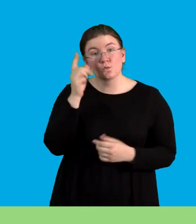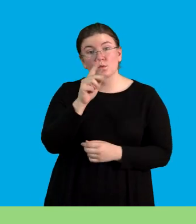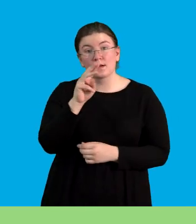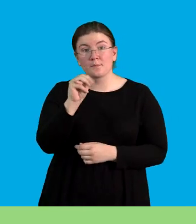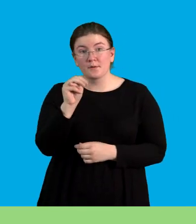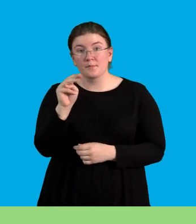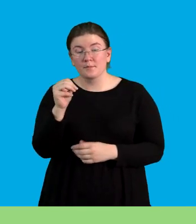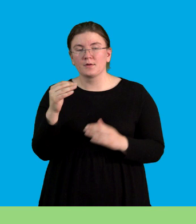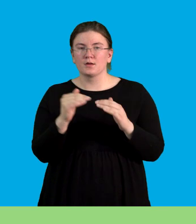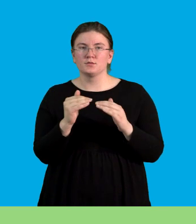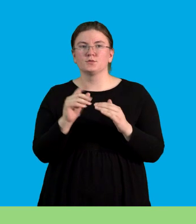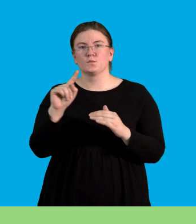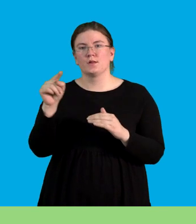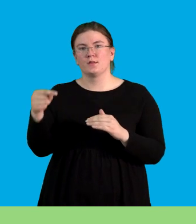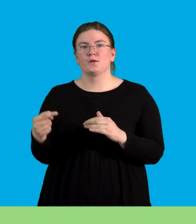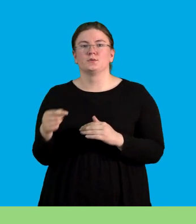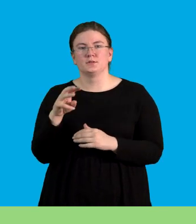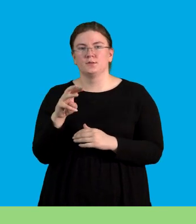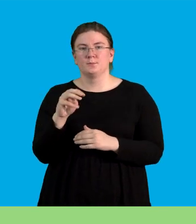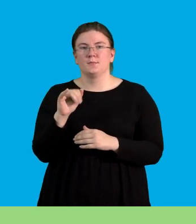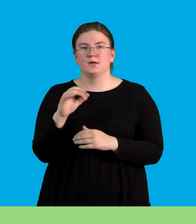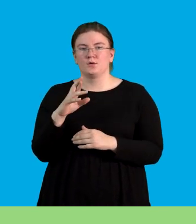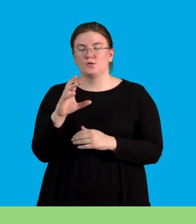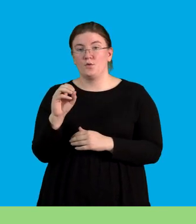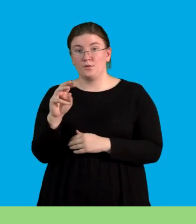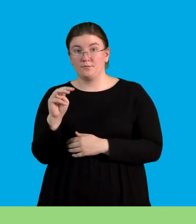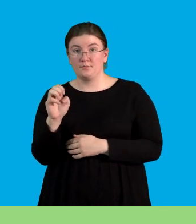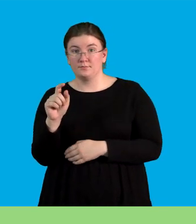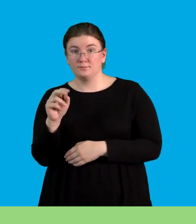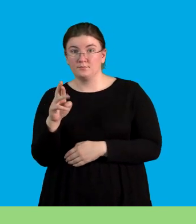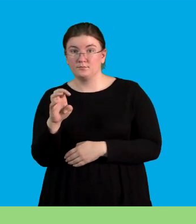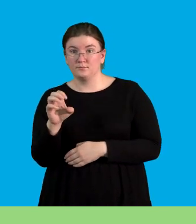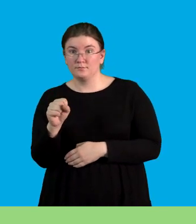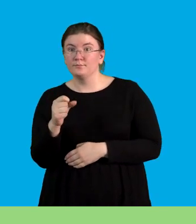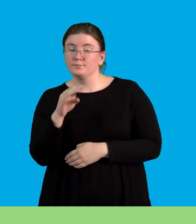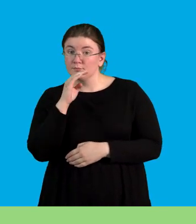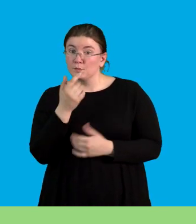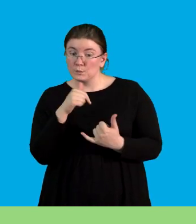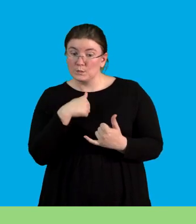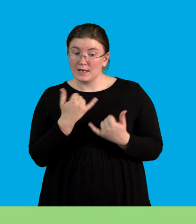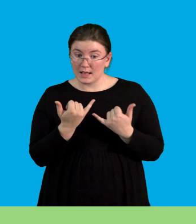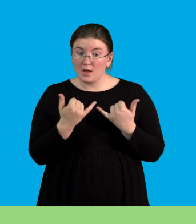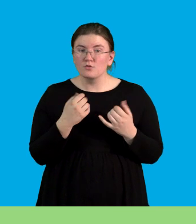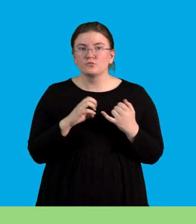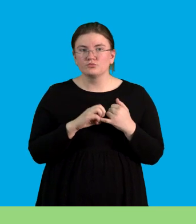to 1,000 micrometers. So we are trying to calculate